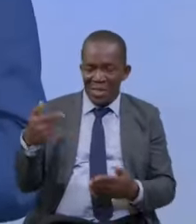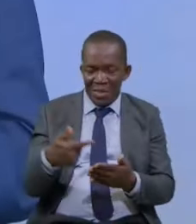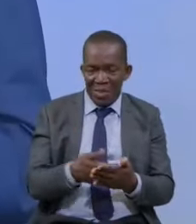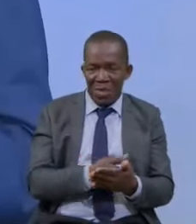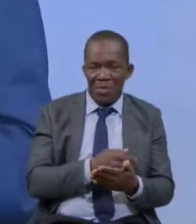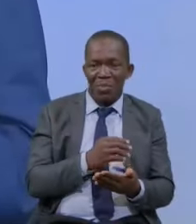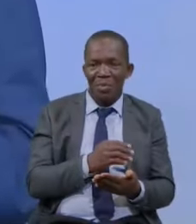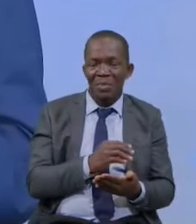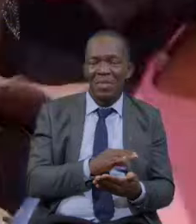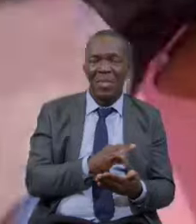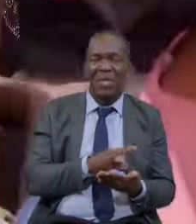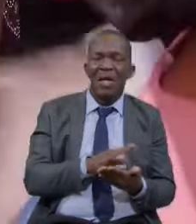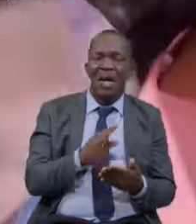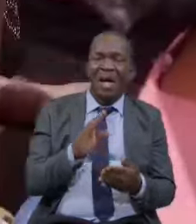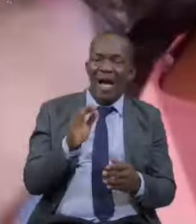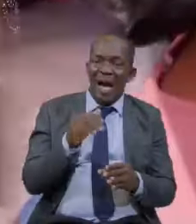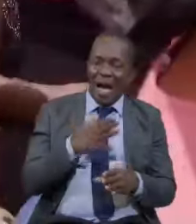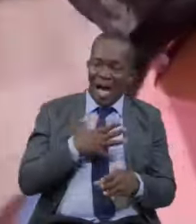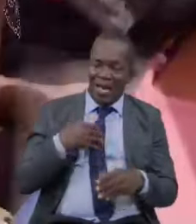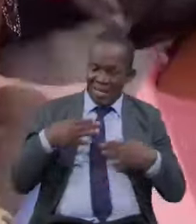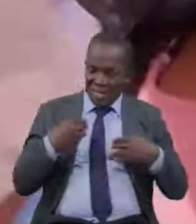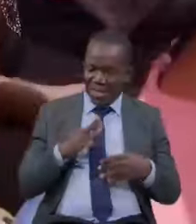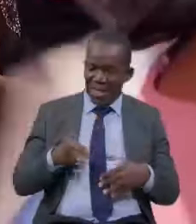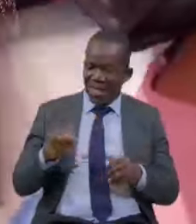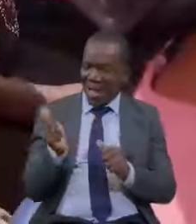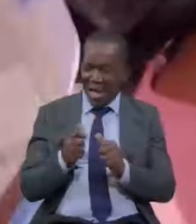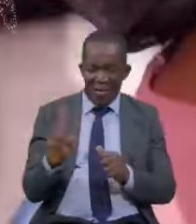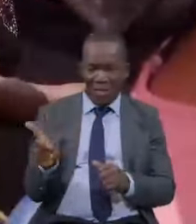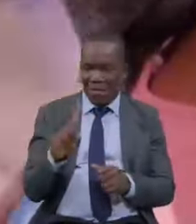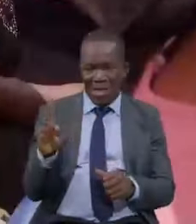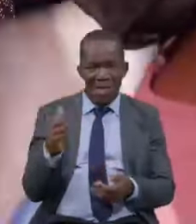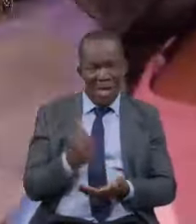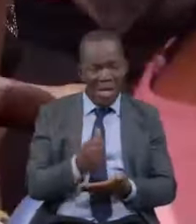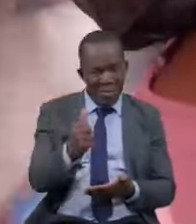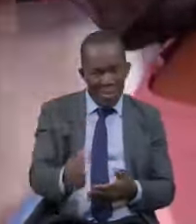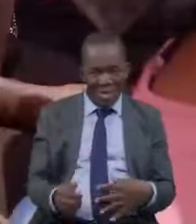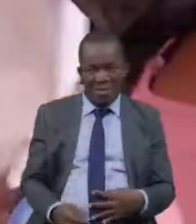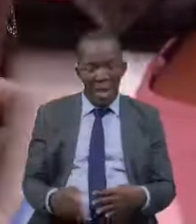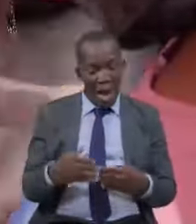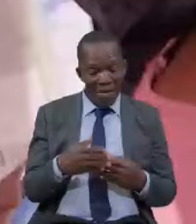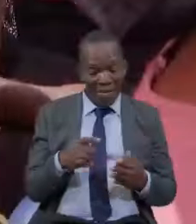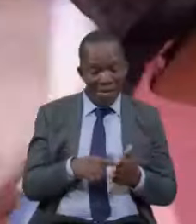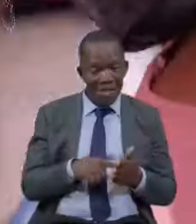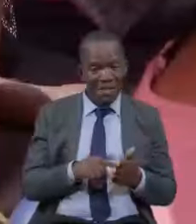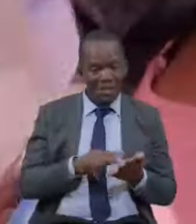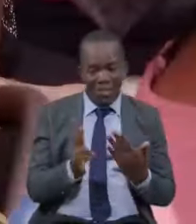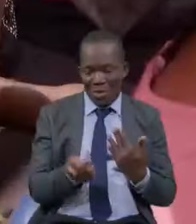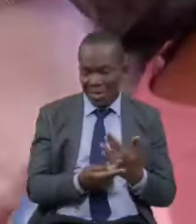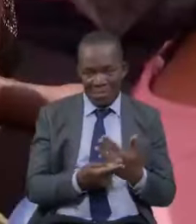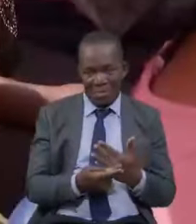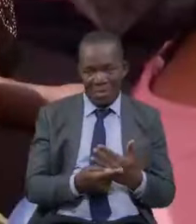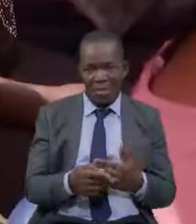everywhere. Amen. Amen. After this crusade, I'll be hearing news from